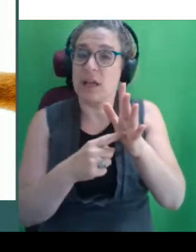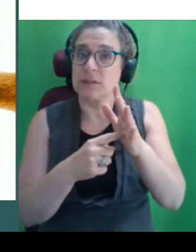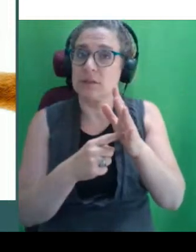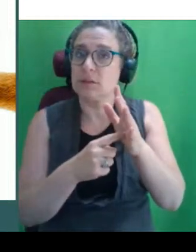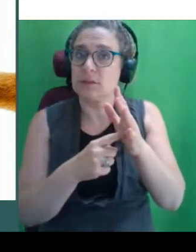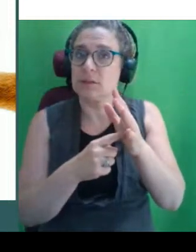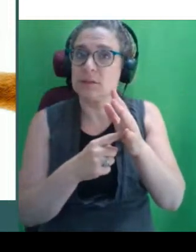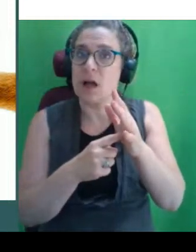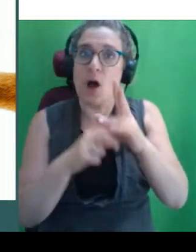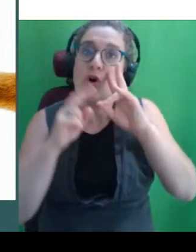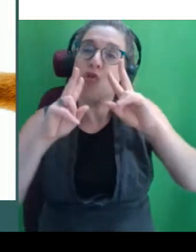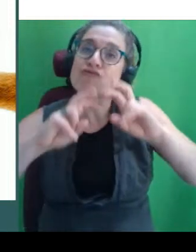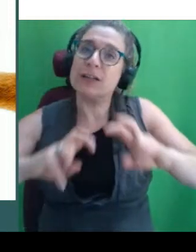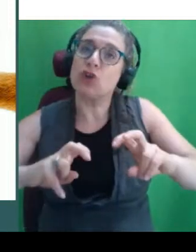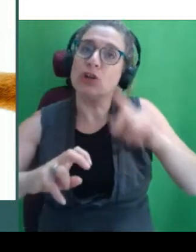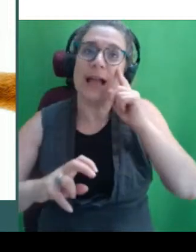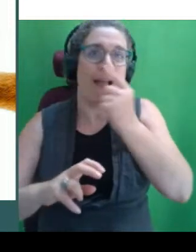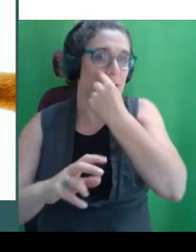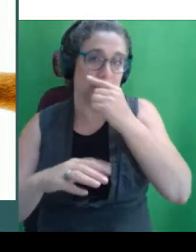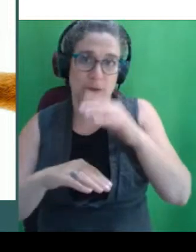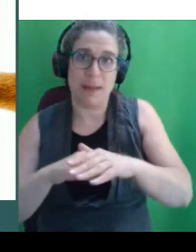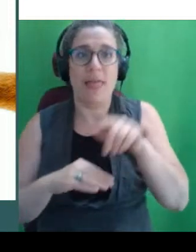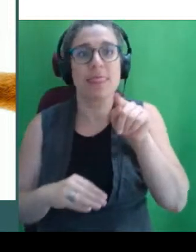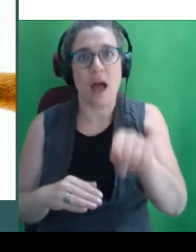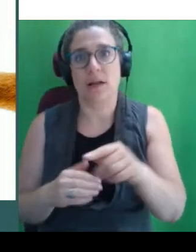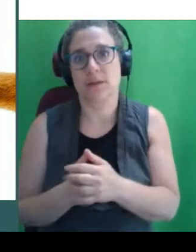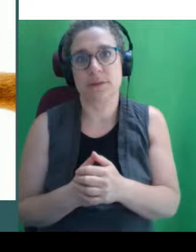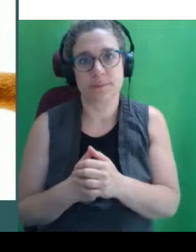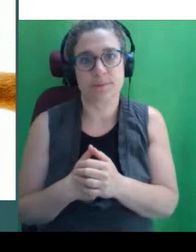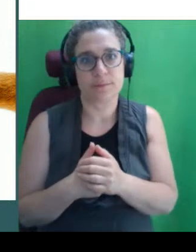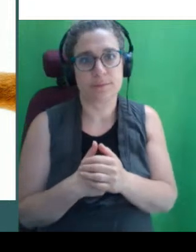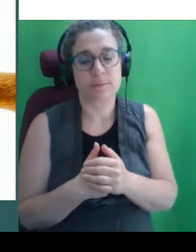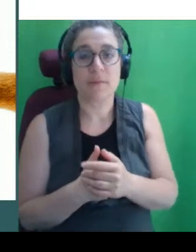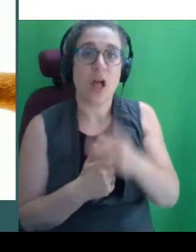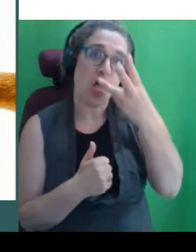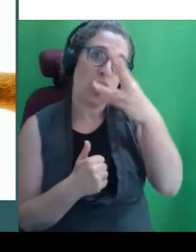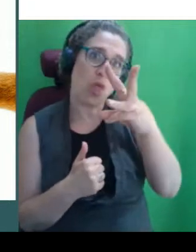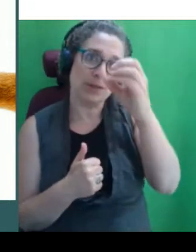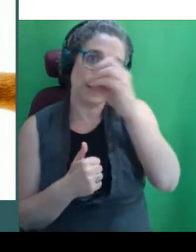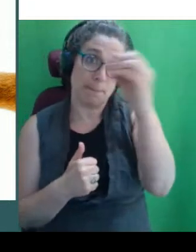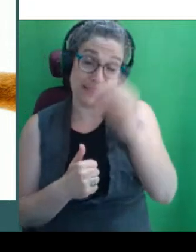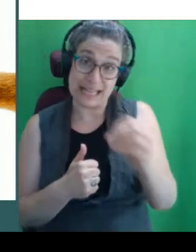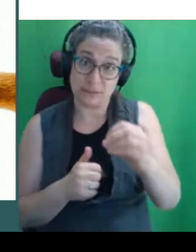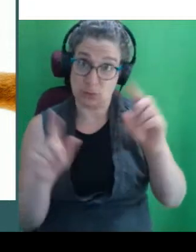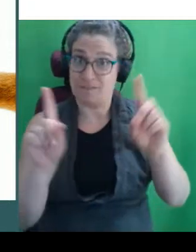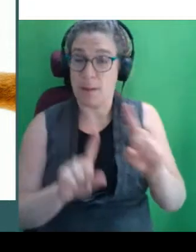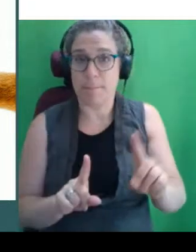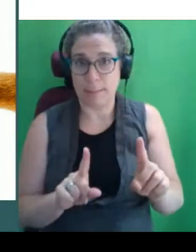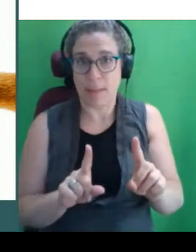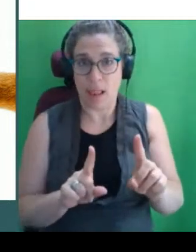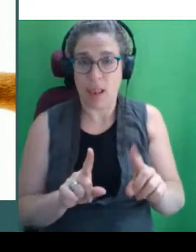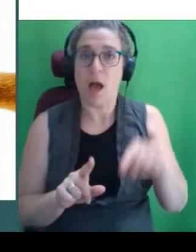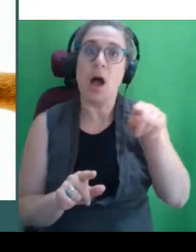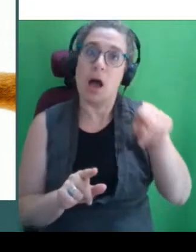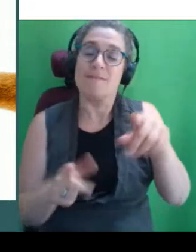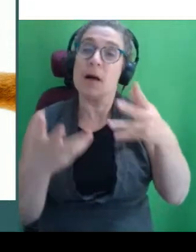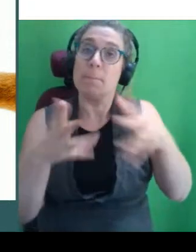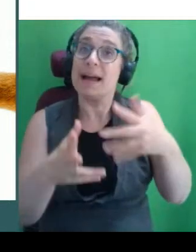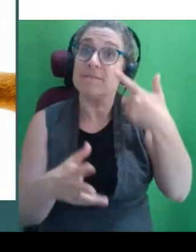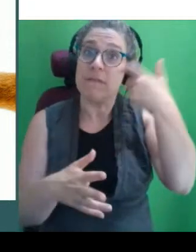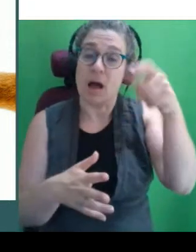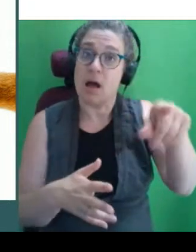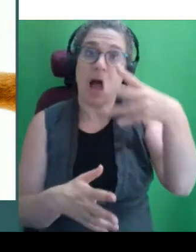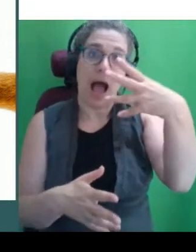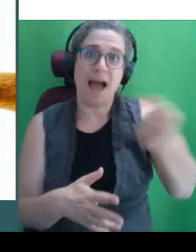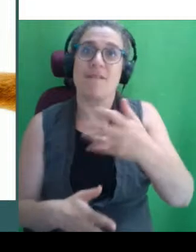research evidence about that. Nearly 30% of people with asthma have been found to have had an asthma attack brought on